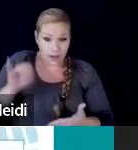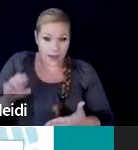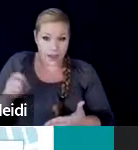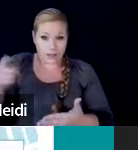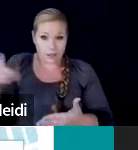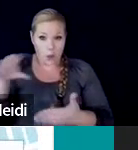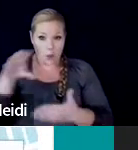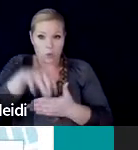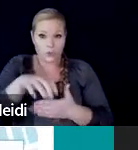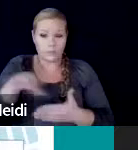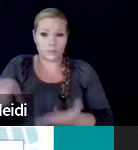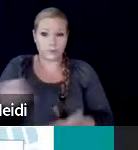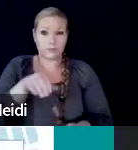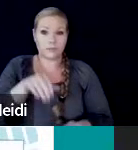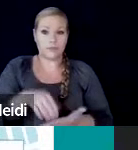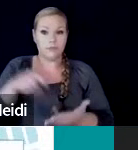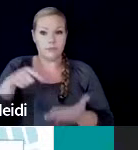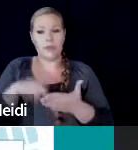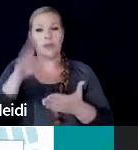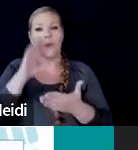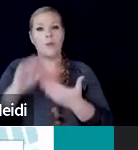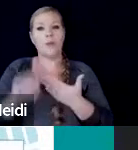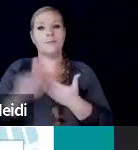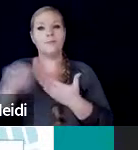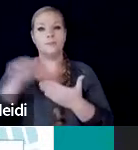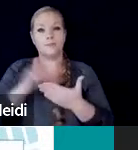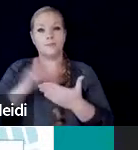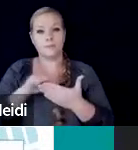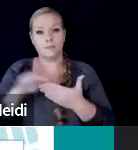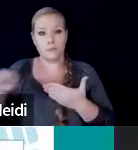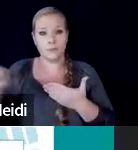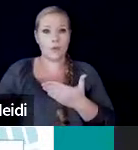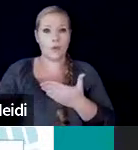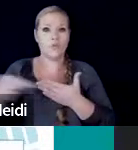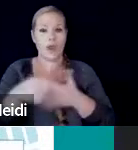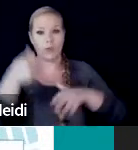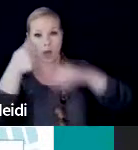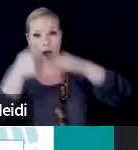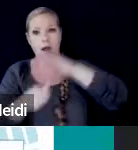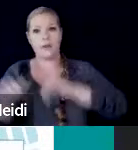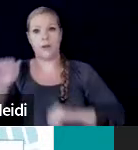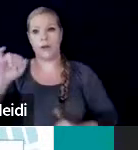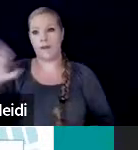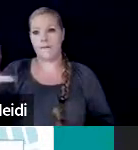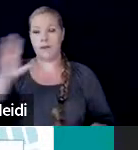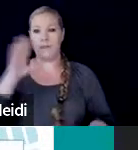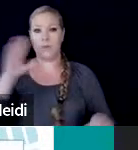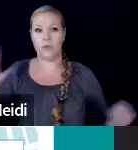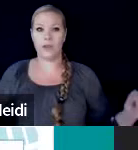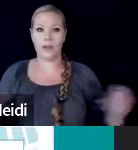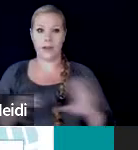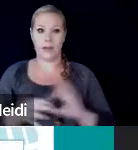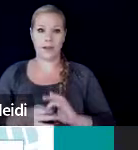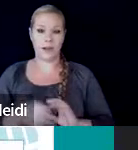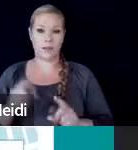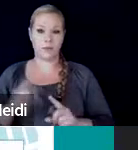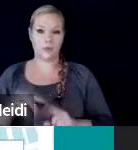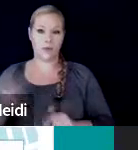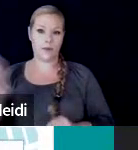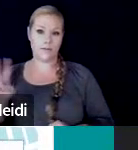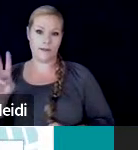as it wraps around past Expo Center underneath I-5 and connects to the Vancouver